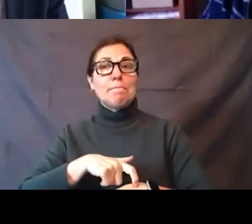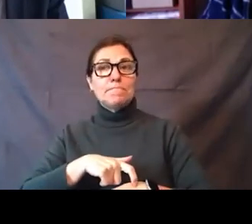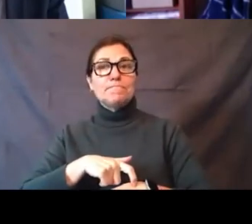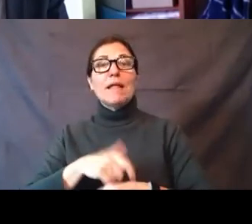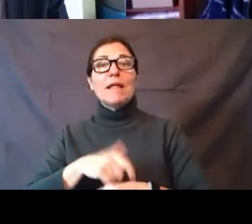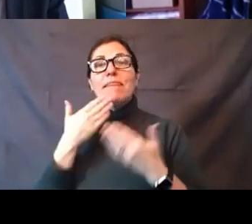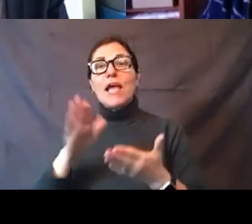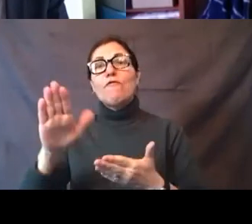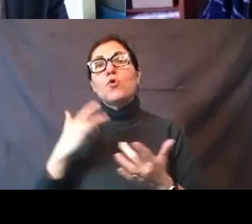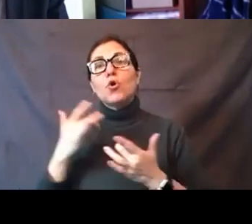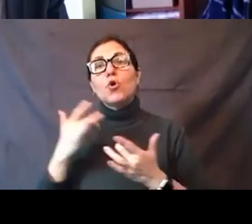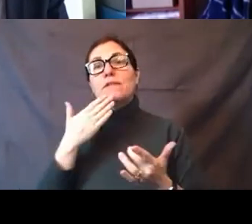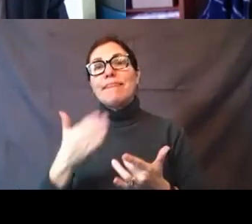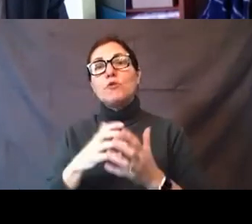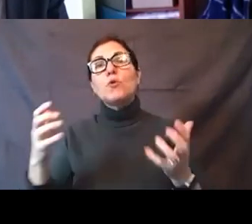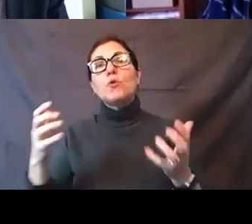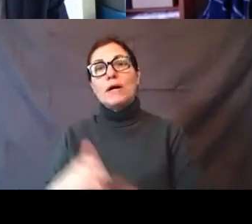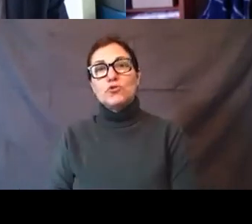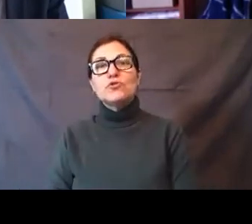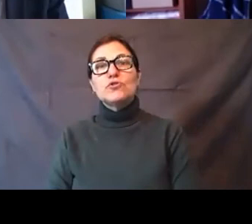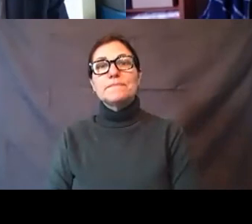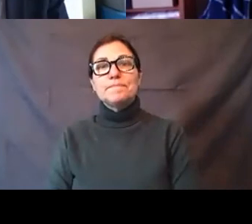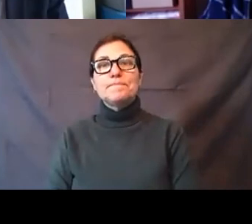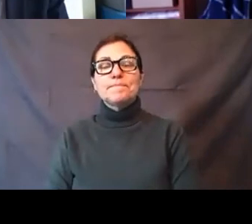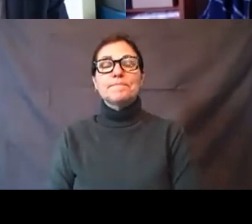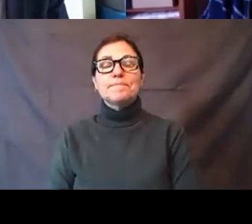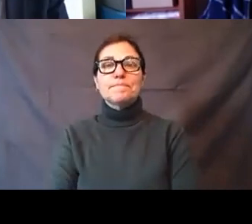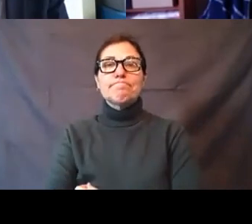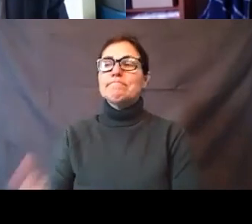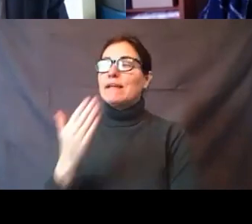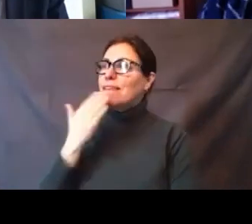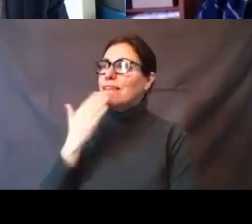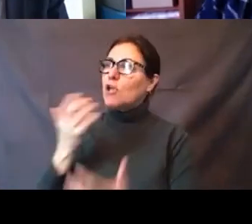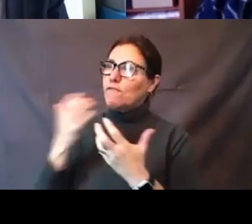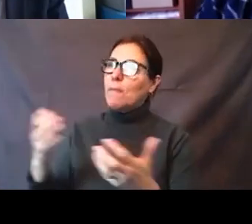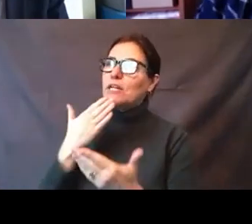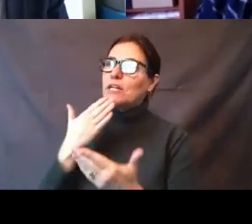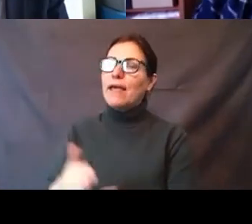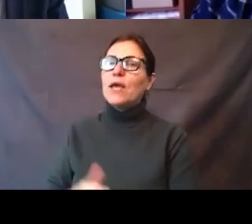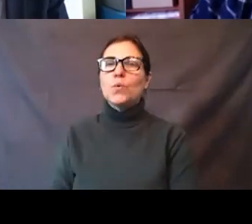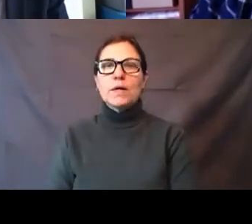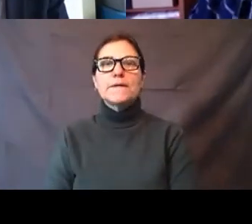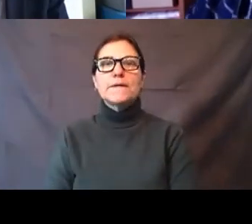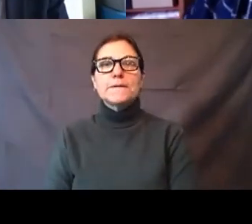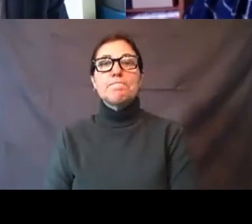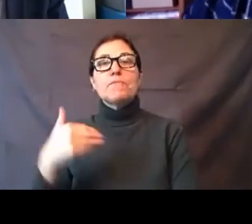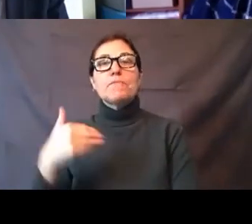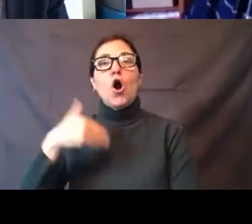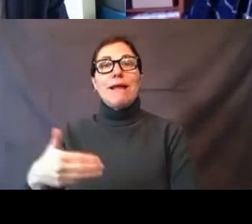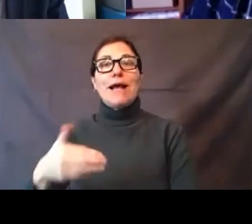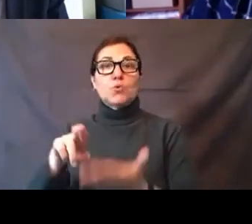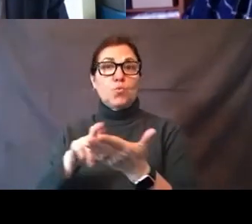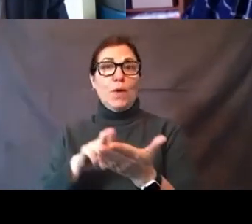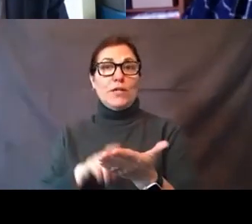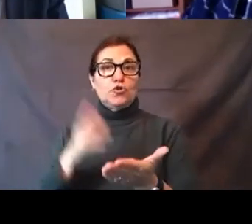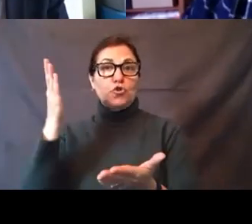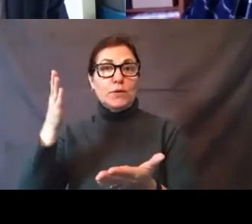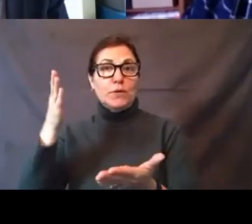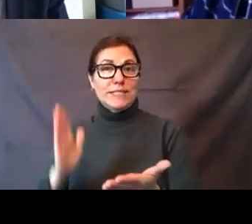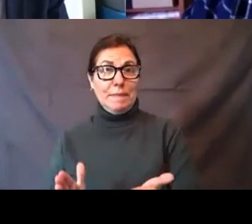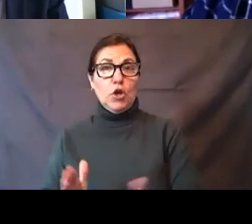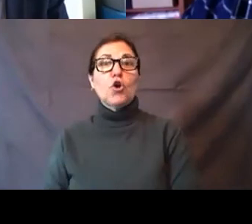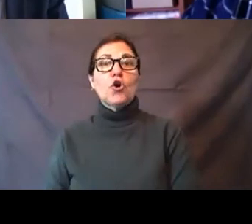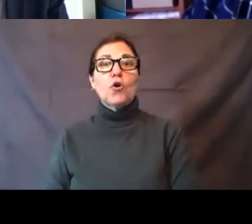concern. Thank you very much. Thank you very much. Our next registered speaker is